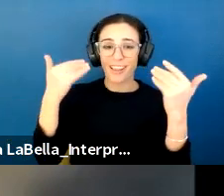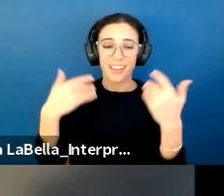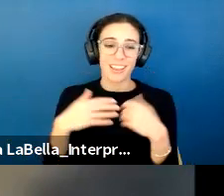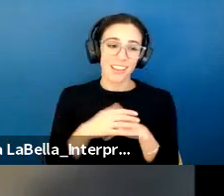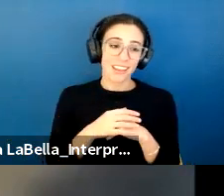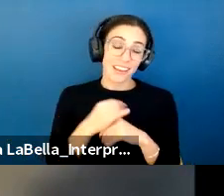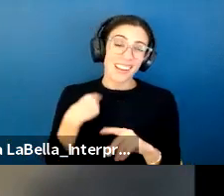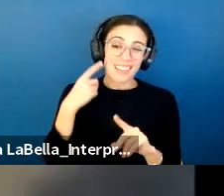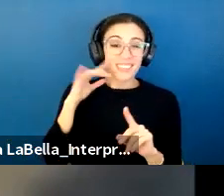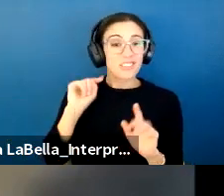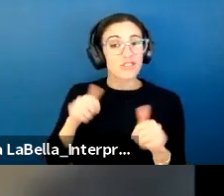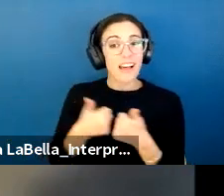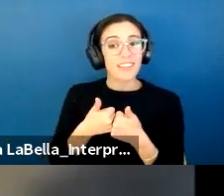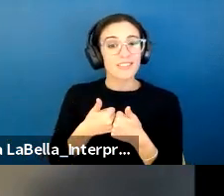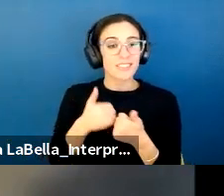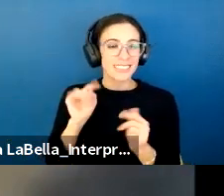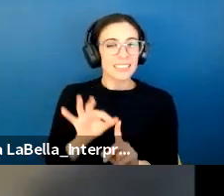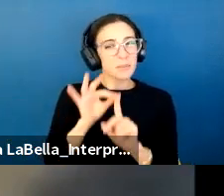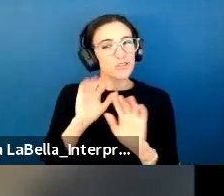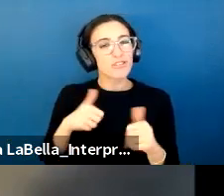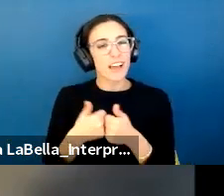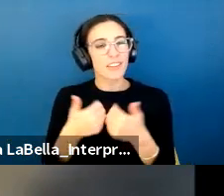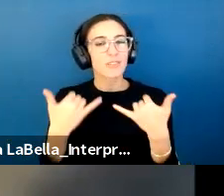it's a challenge. It's a special challenge right now.